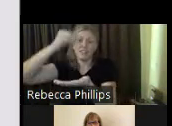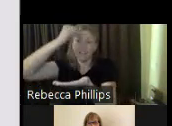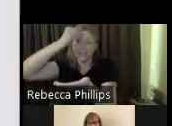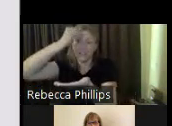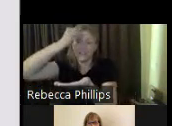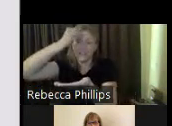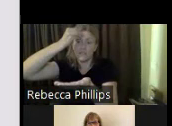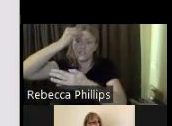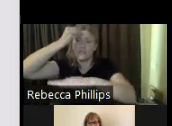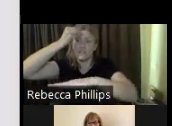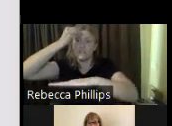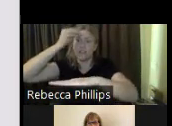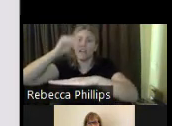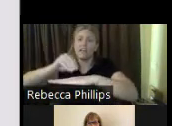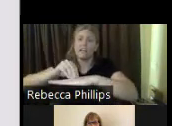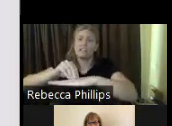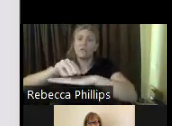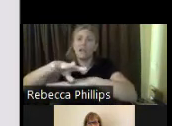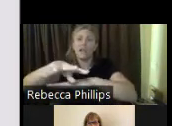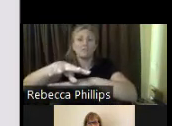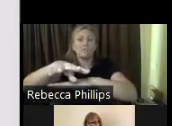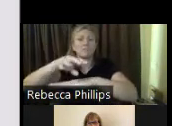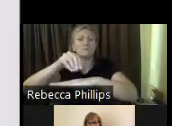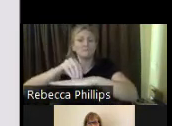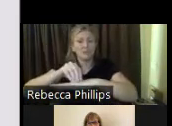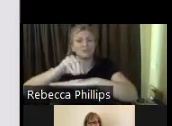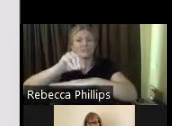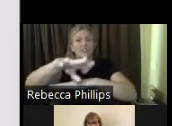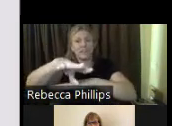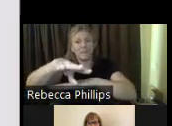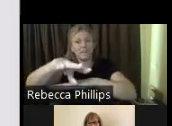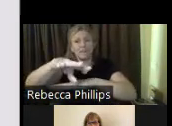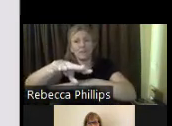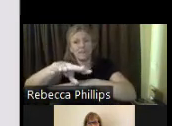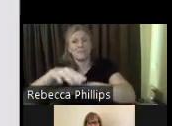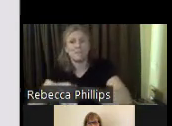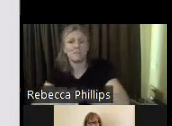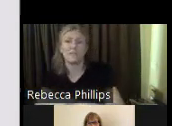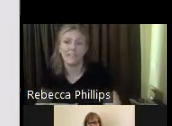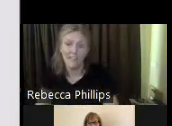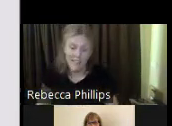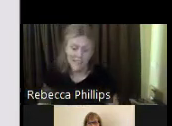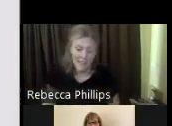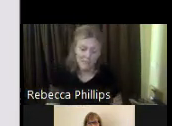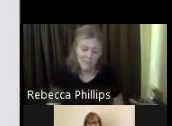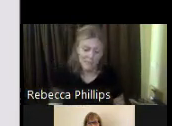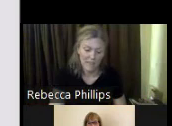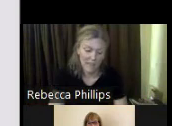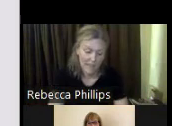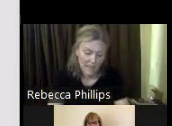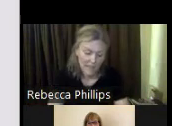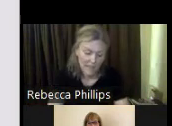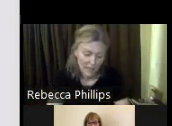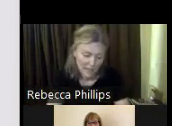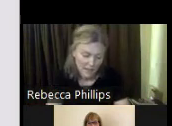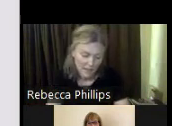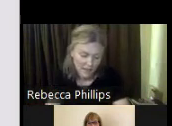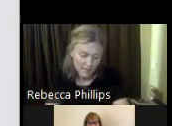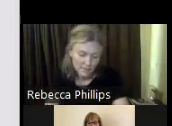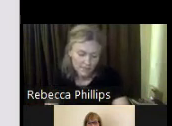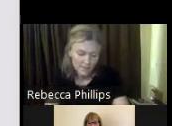is learning if it's coming to you, and this way it's going out to people. So it's learning coming out, going out to people. Good, I like that.